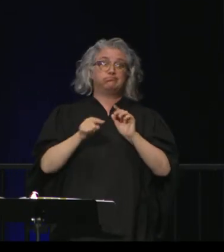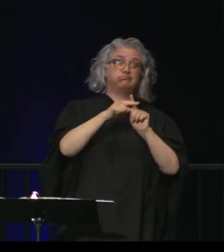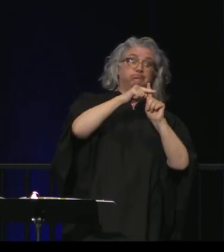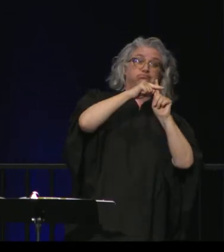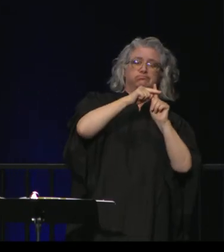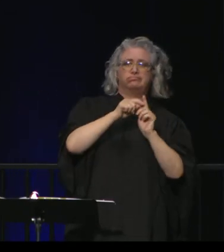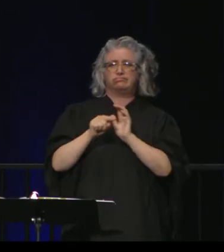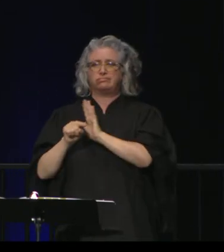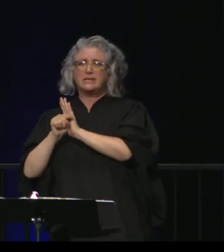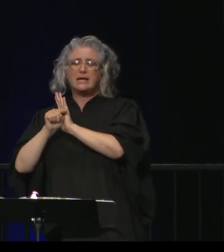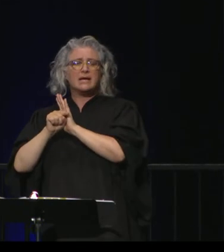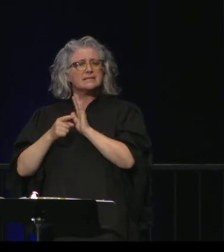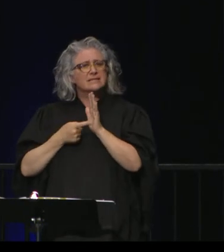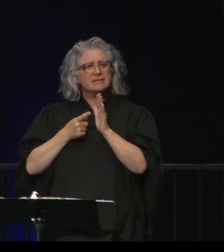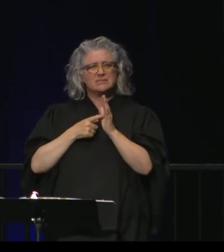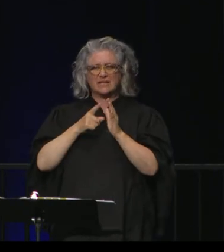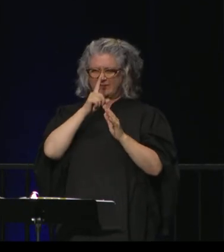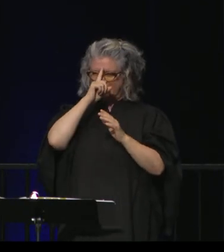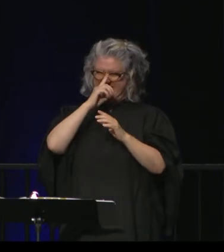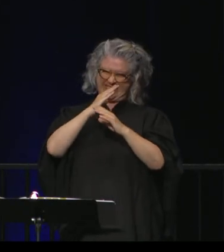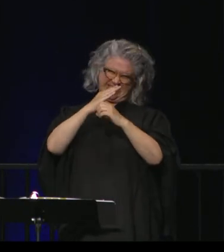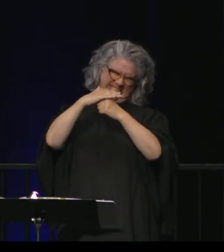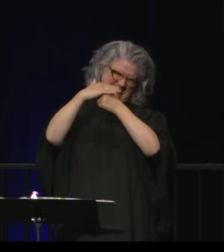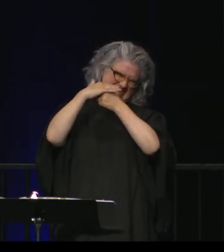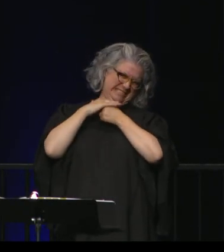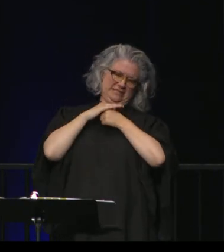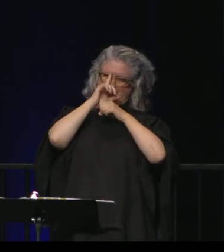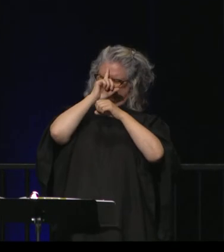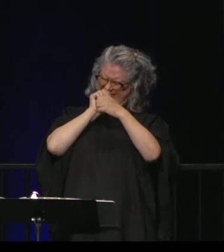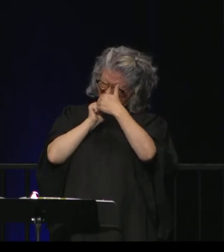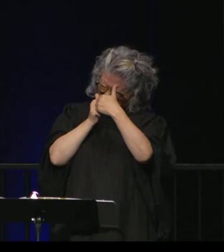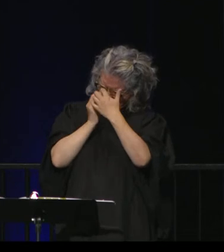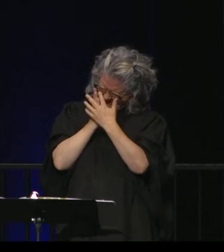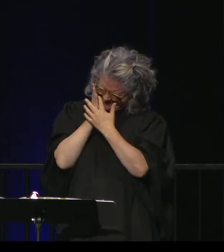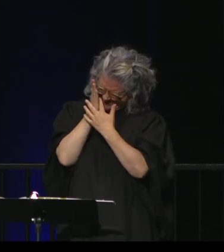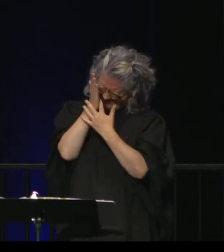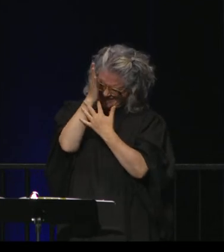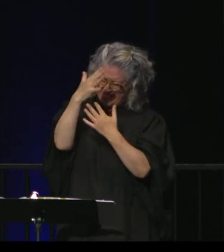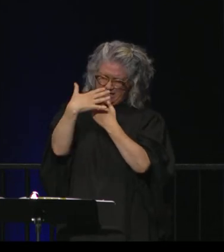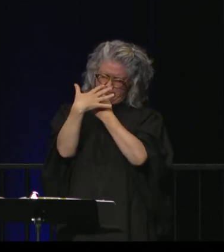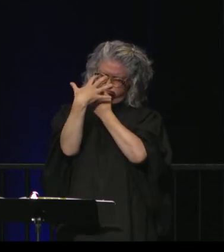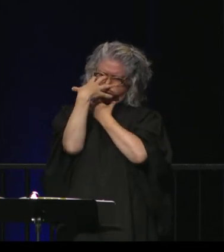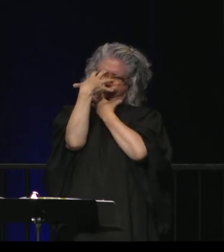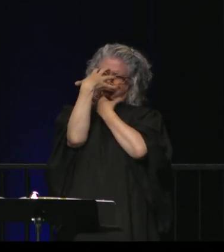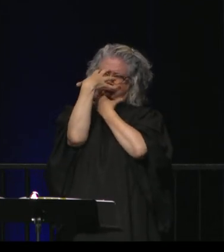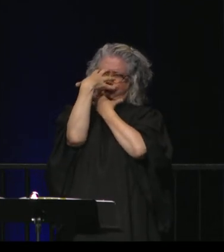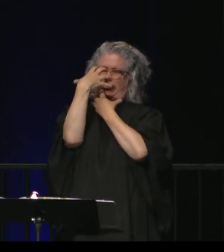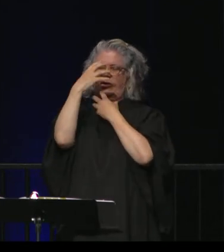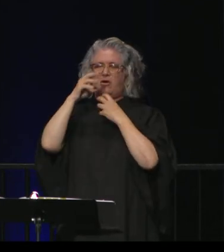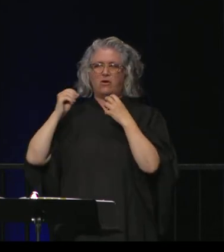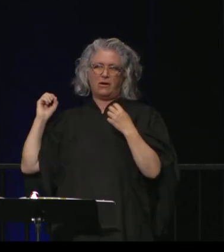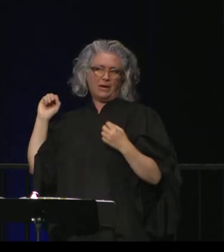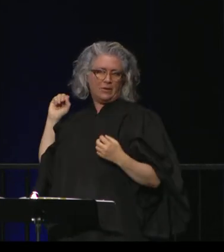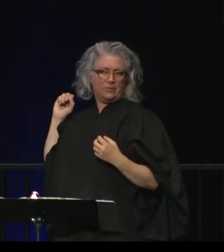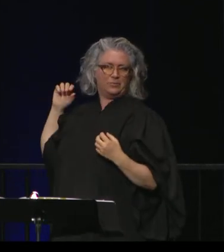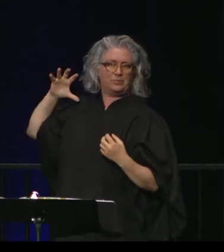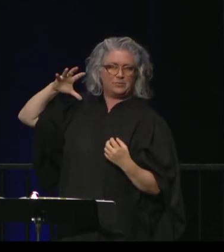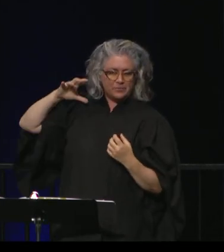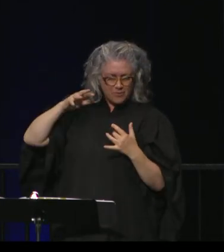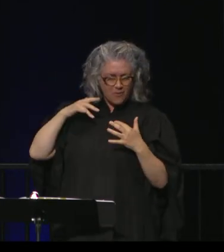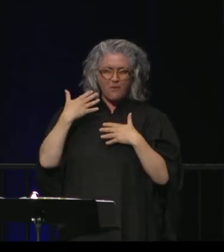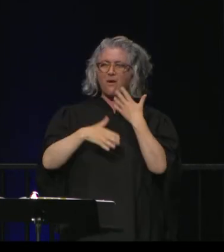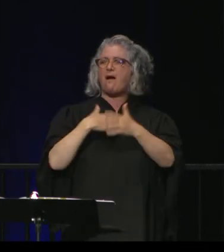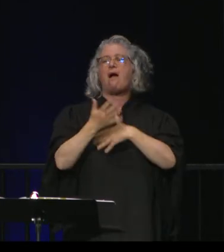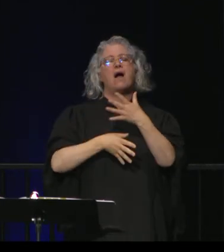headwinds that seem to stop us in our tracks, and tailwinds that make sailing through life seem